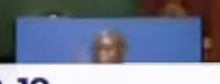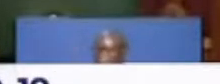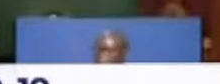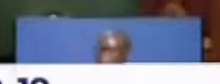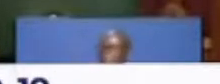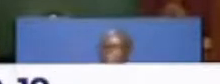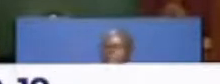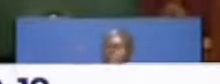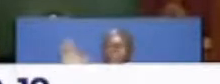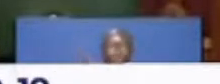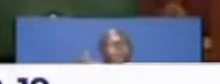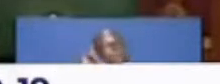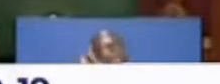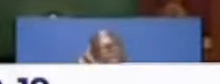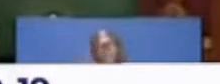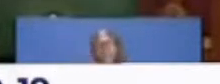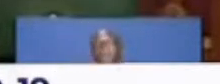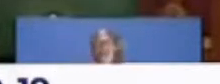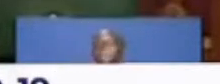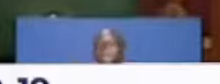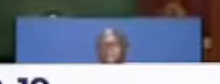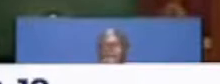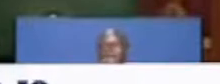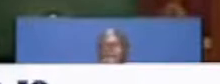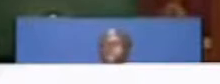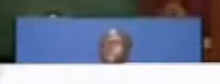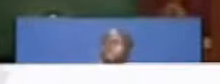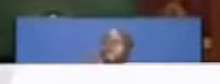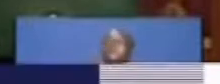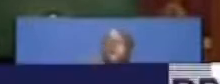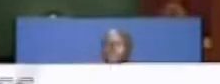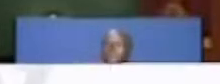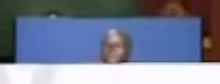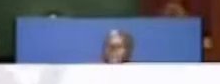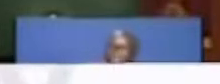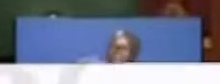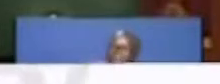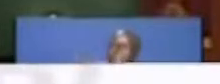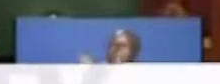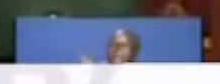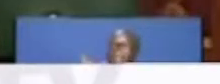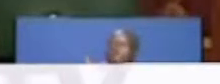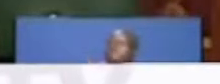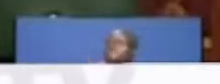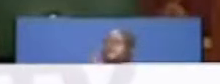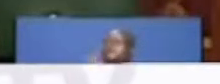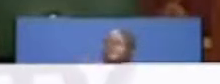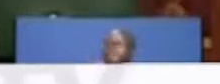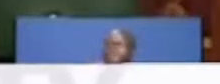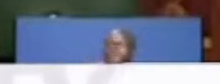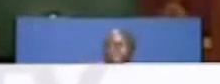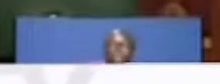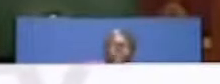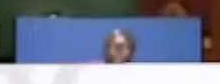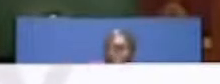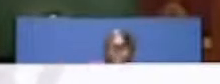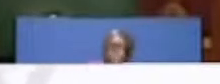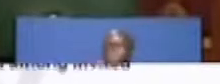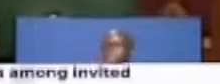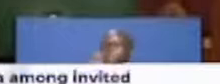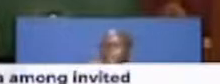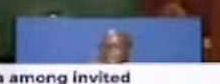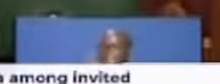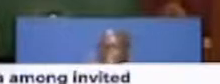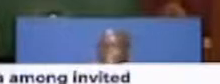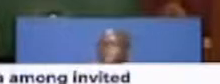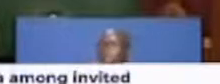capacity, improved access to medical equipment, and increased the number of medical training schools. In 2013, for example,